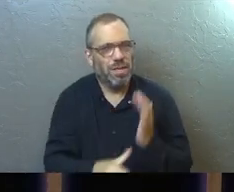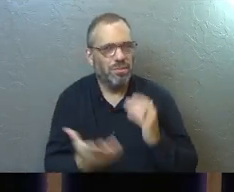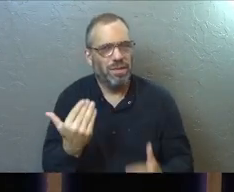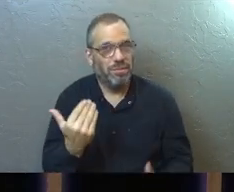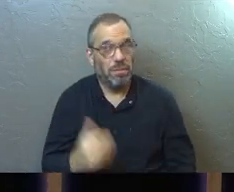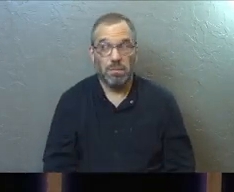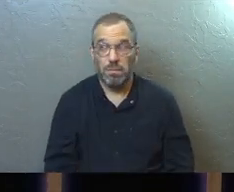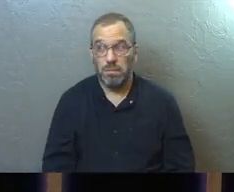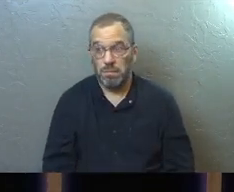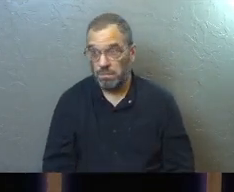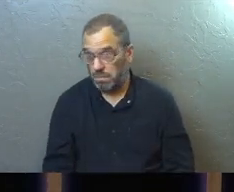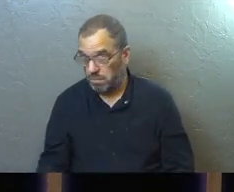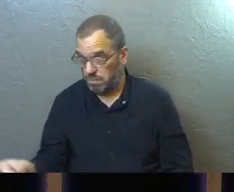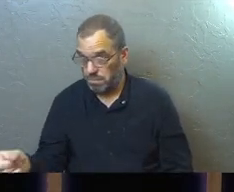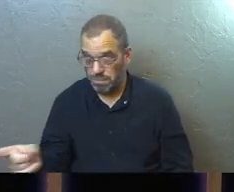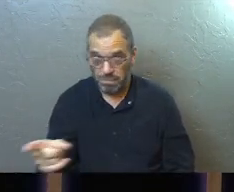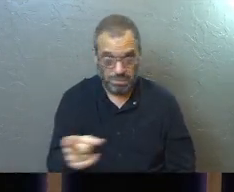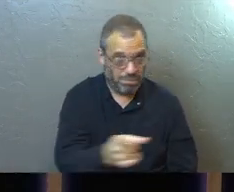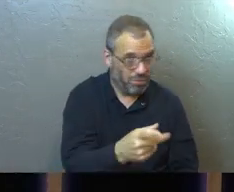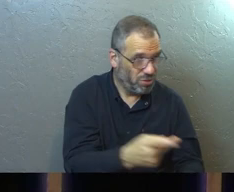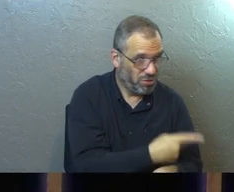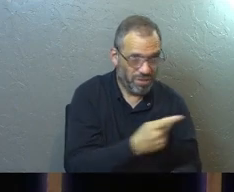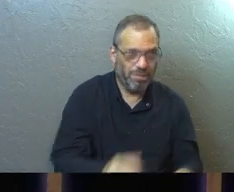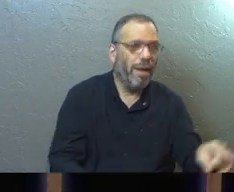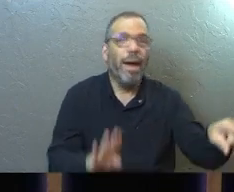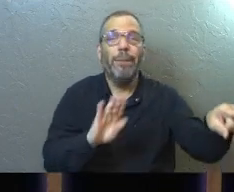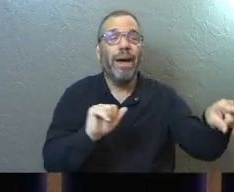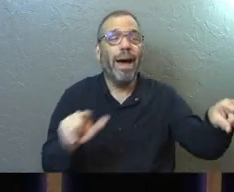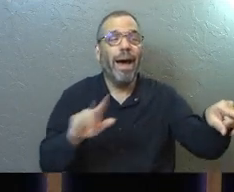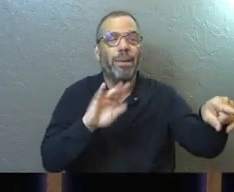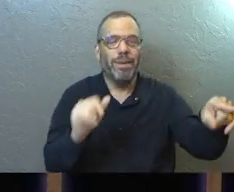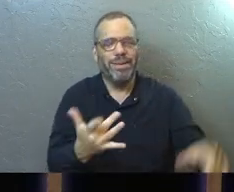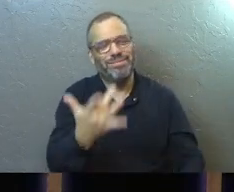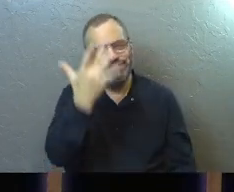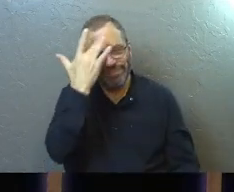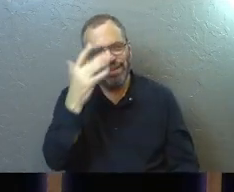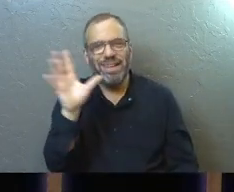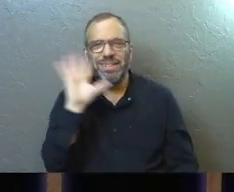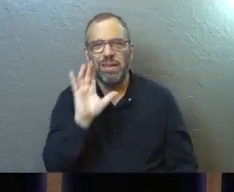there? Bah. Yeah, thank you. Thank you.